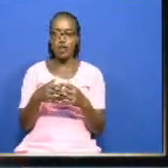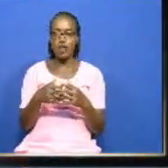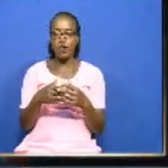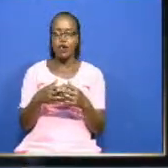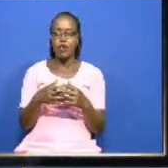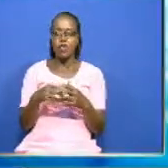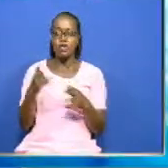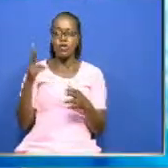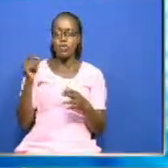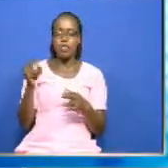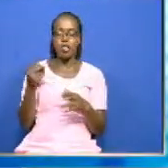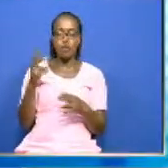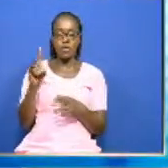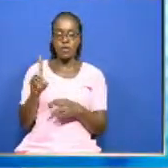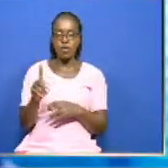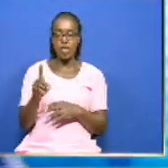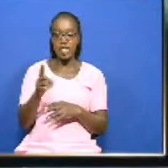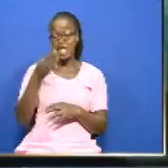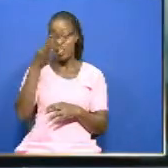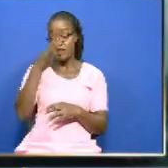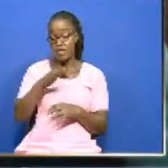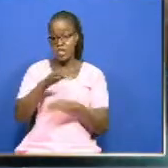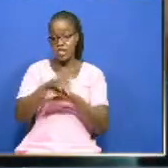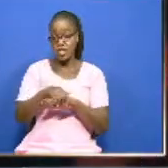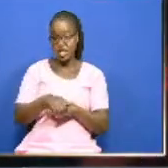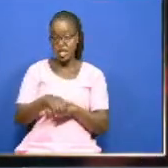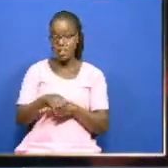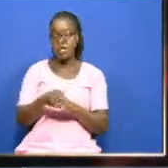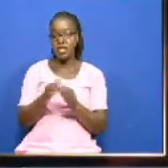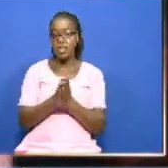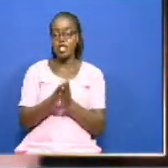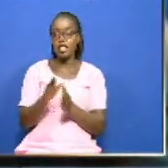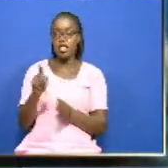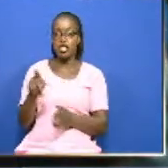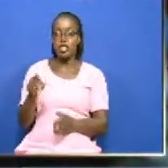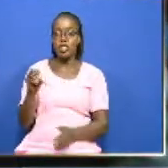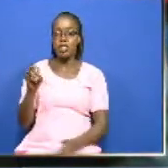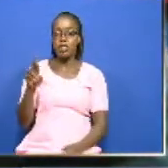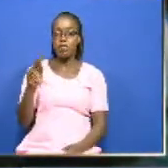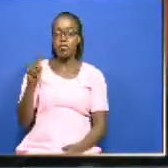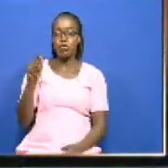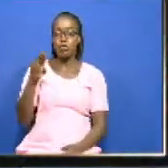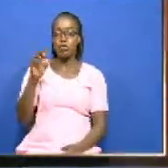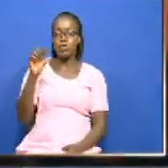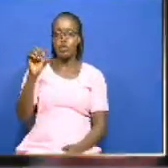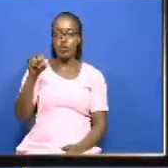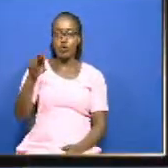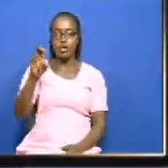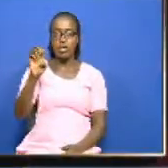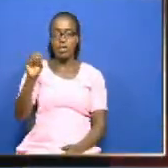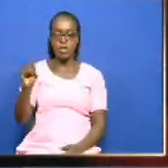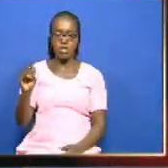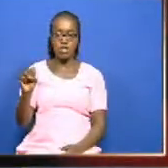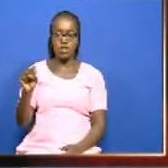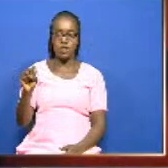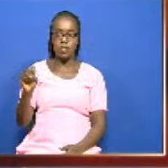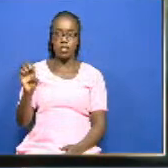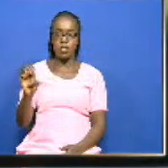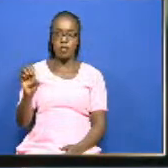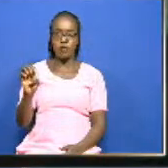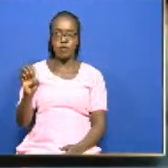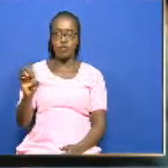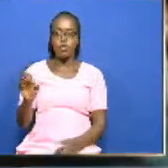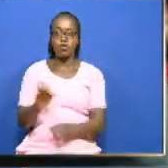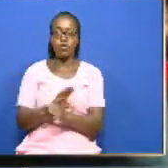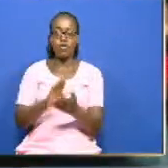2021, it will be available in French, English, and Portuguese. TRAS Play will benefit from Molotov Solutions' full application suite, which